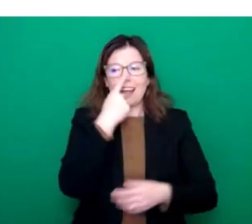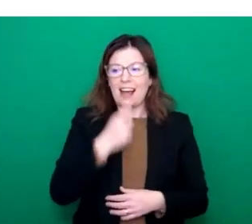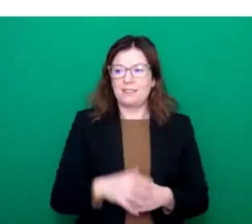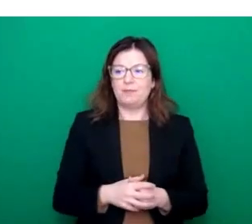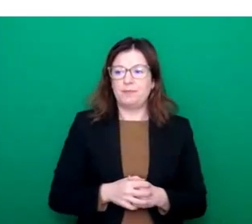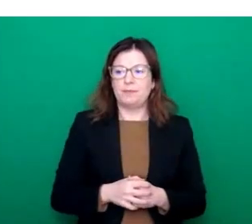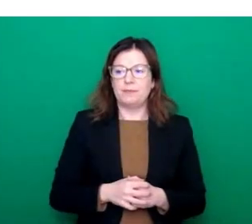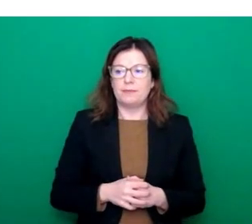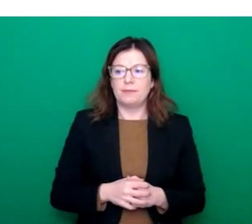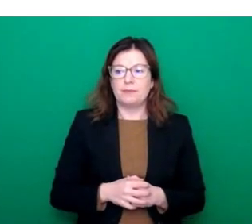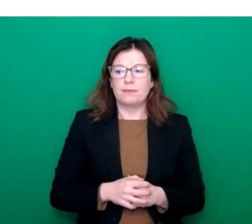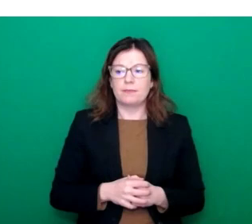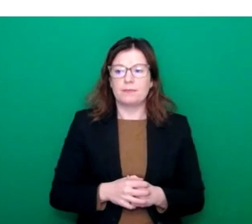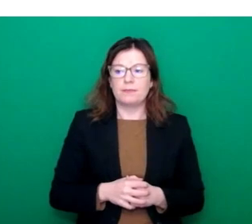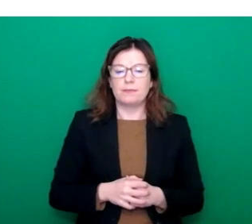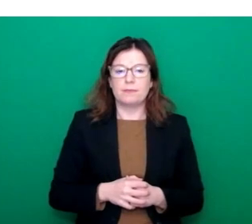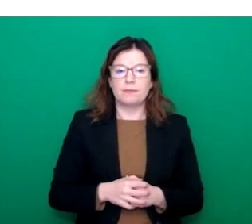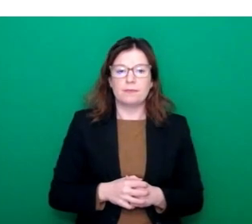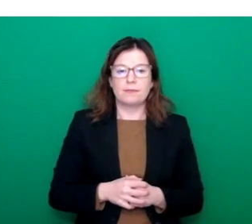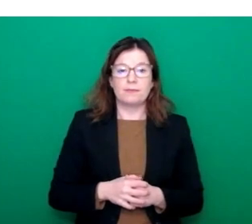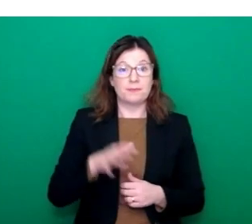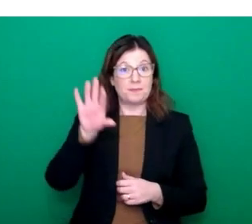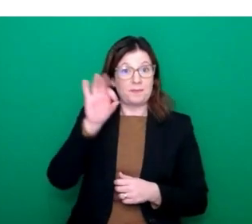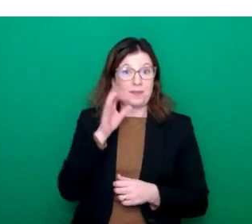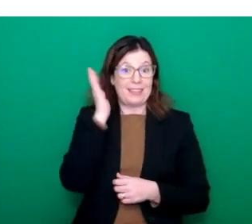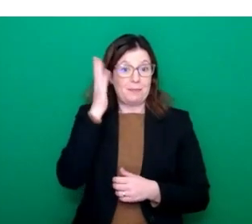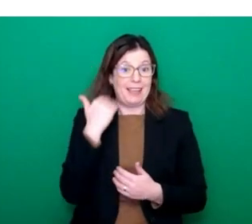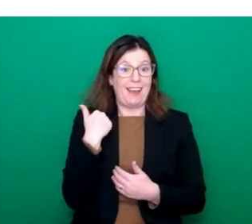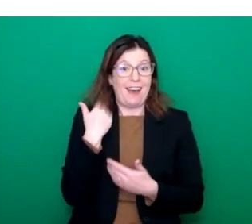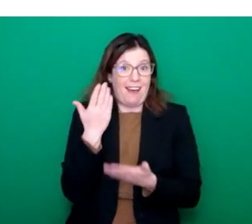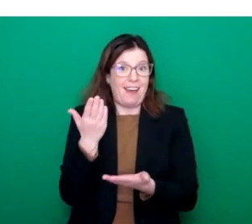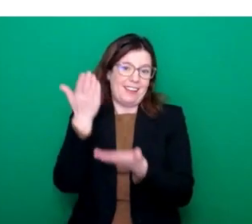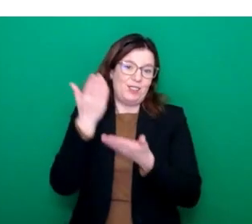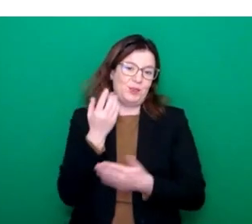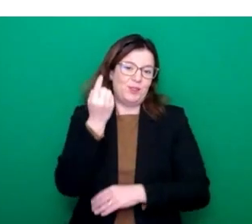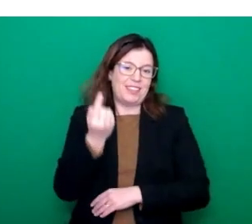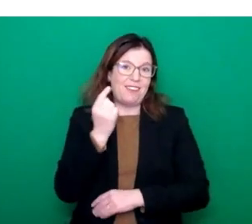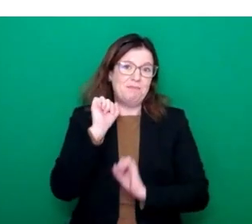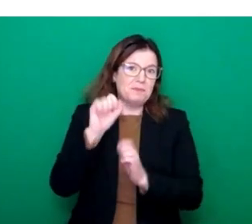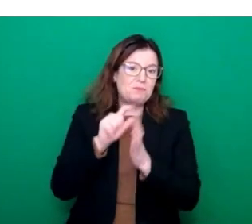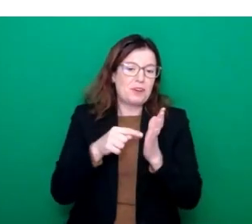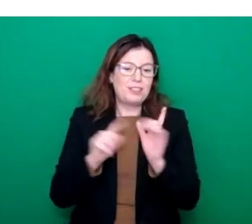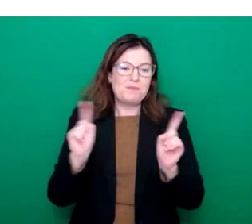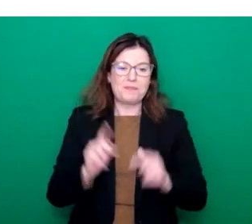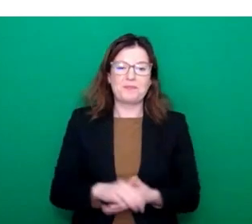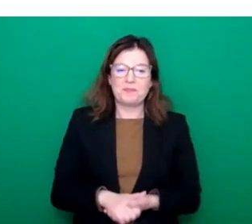like to invite our next speaker to introduce themselves and their project.